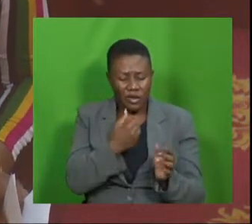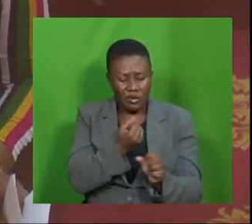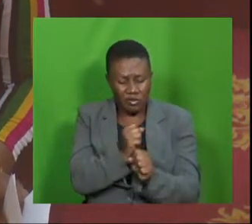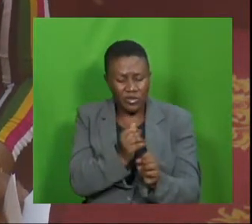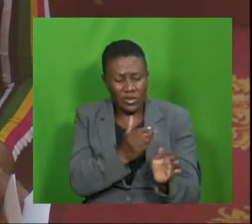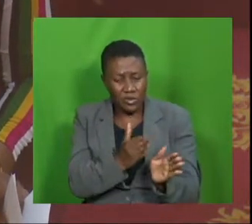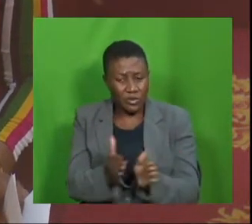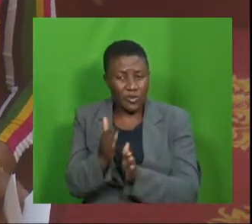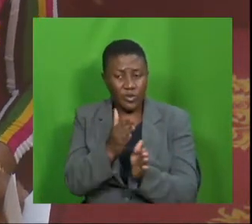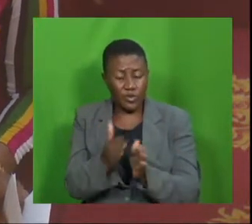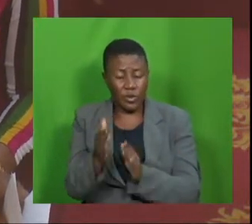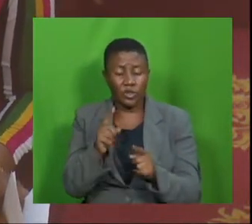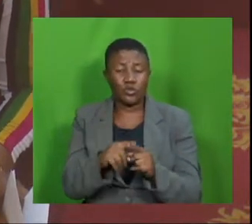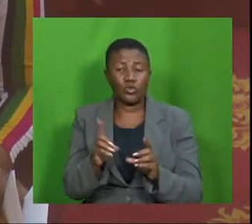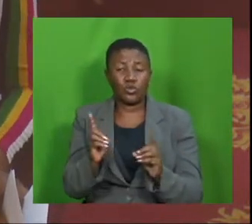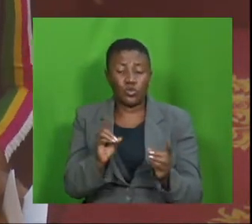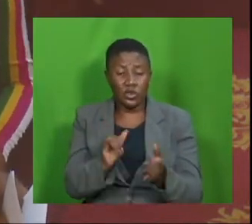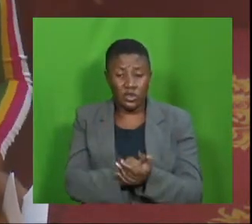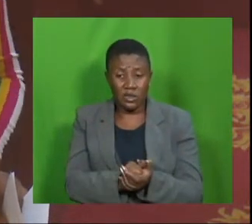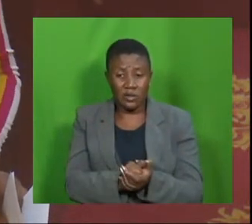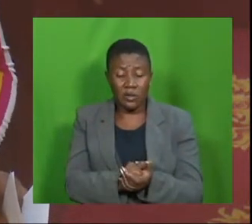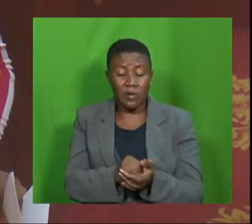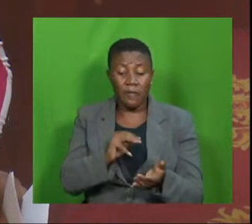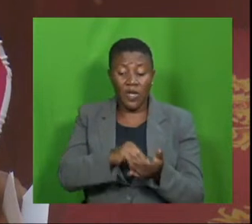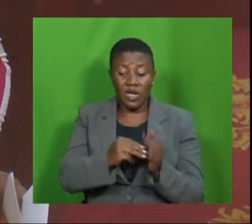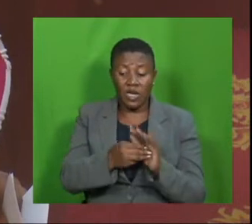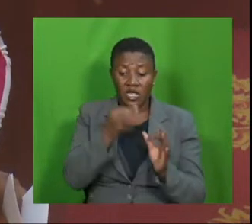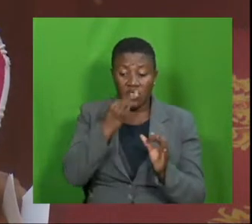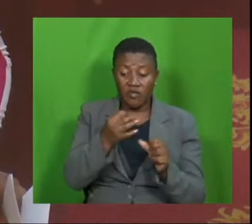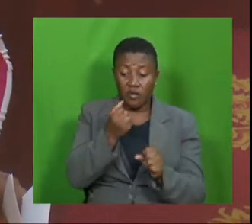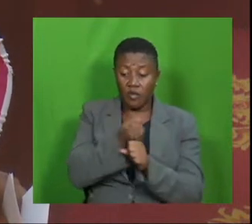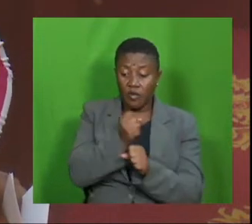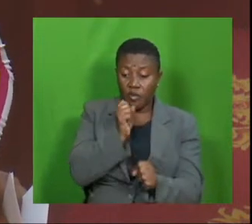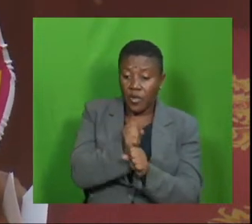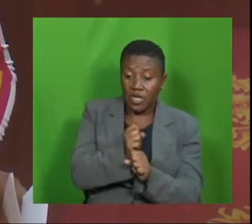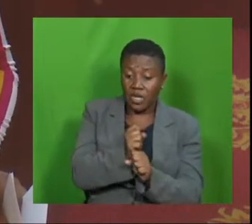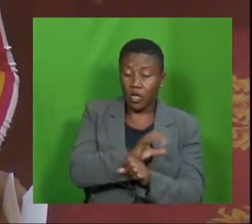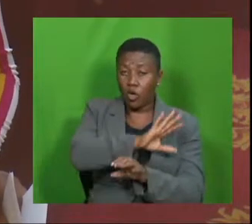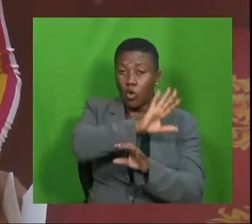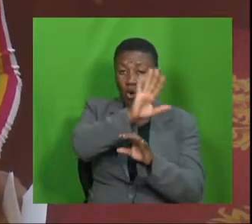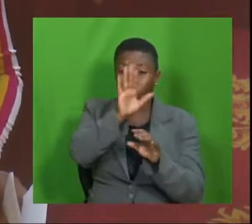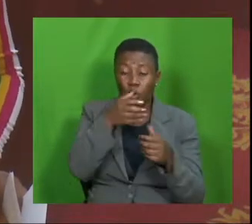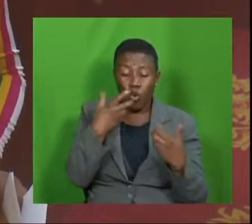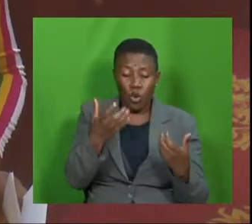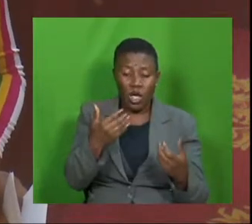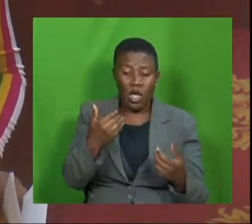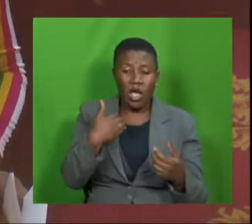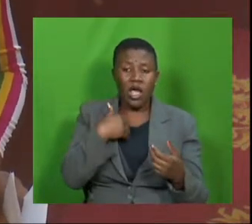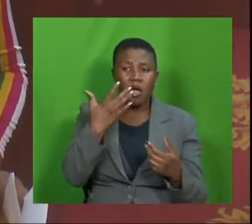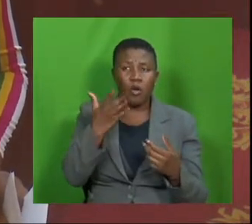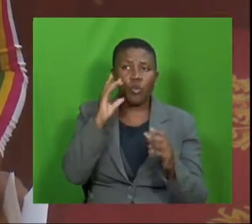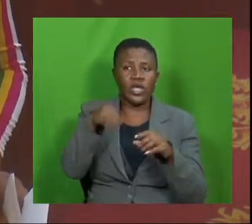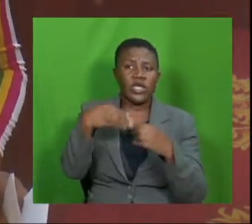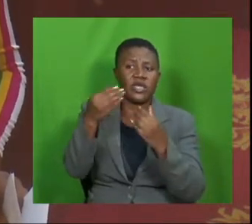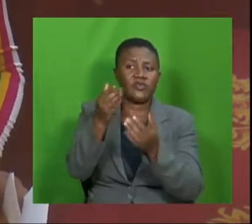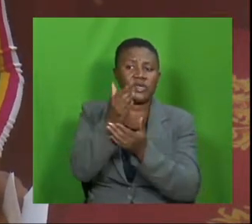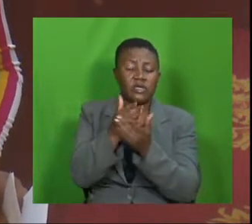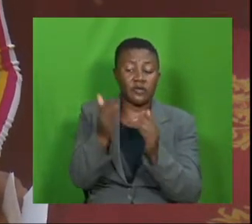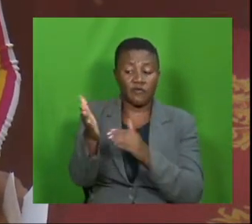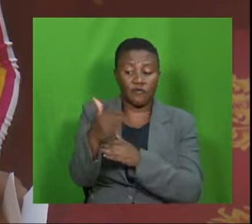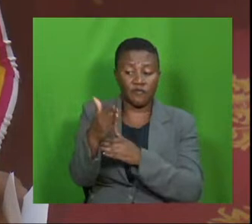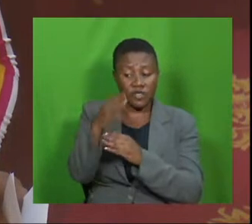pre-mixed fuel. So when it's being automated, the fisher will go with a card. They are being issued with a